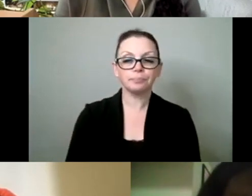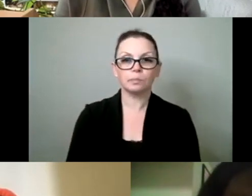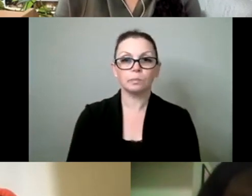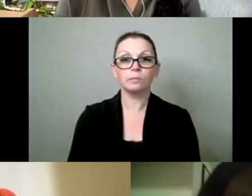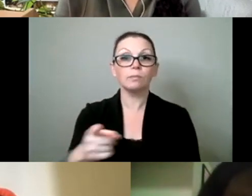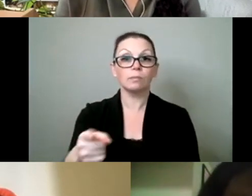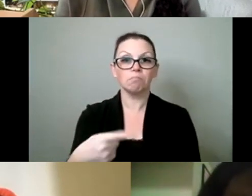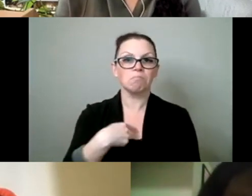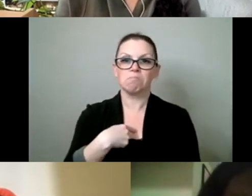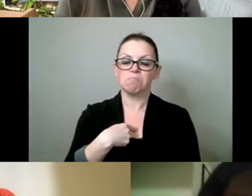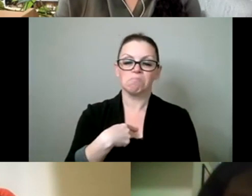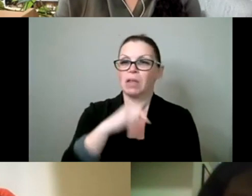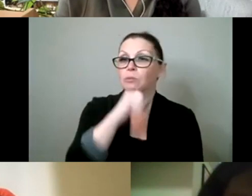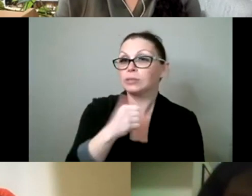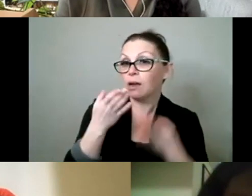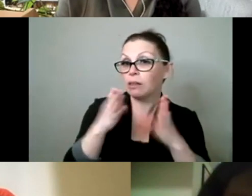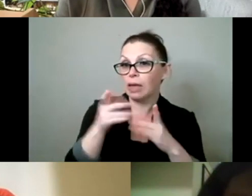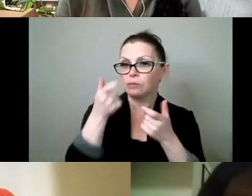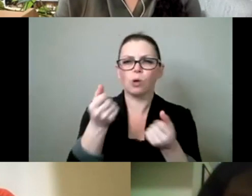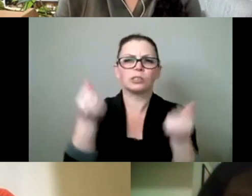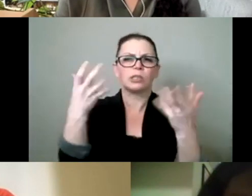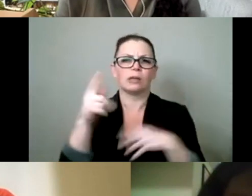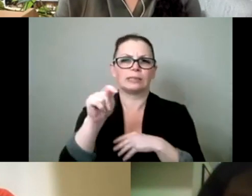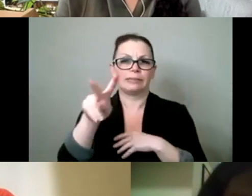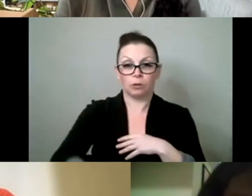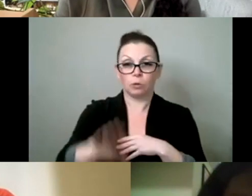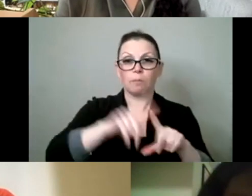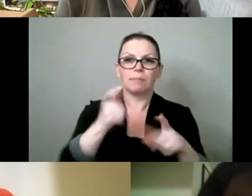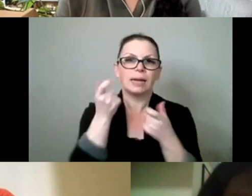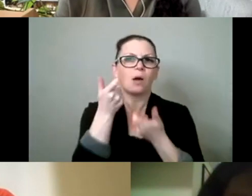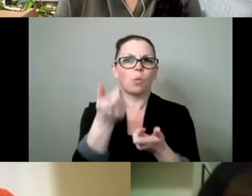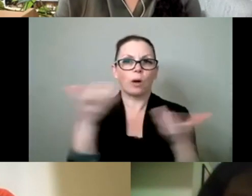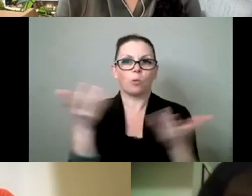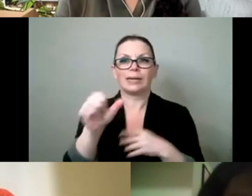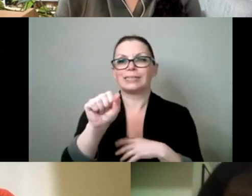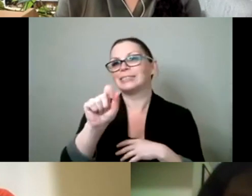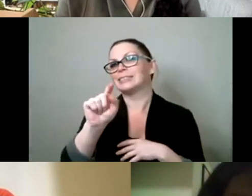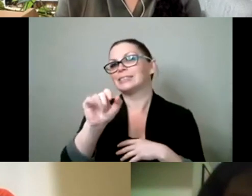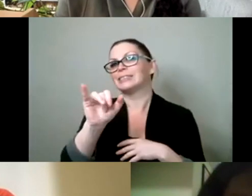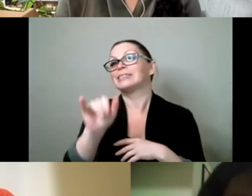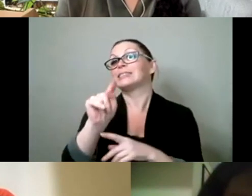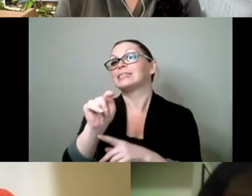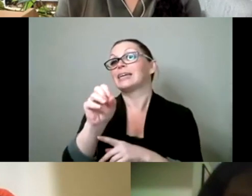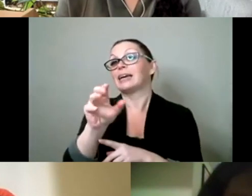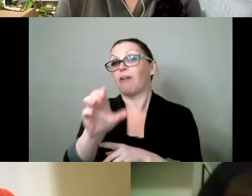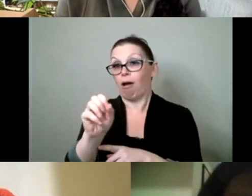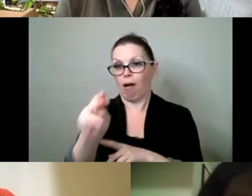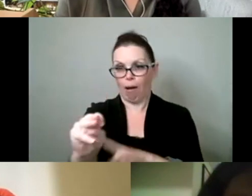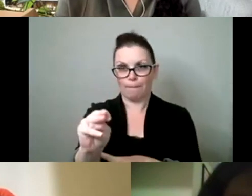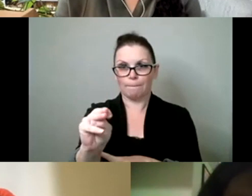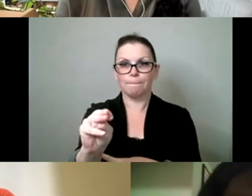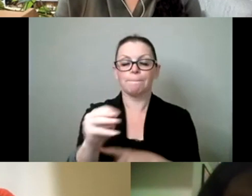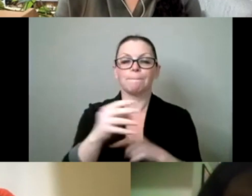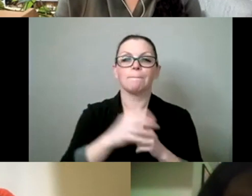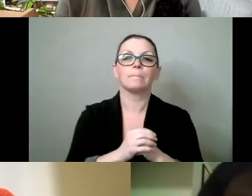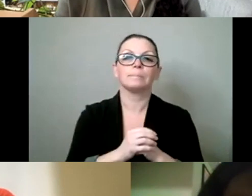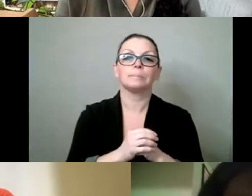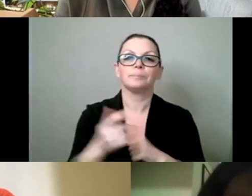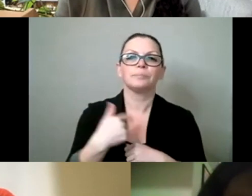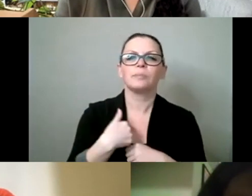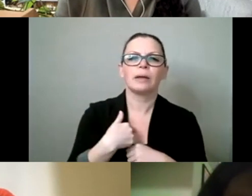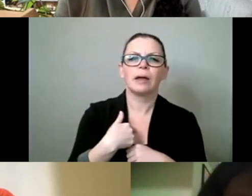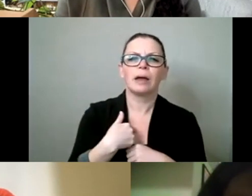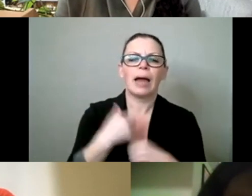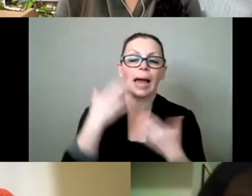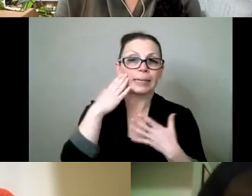I wasn't allowed to watch a lot of TV growing up, but what I did watch was a lot of sitcoms. And I didn't know